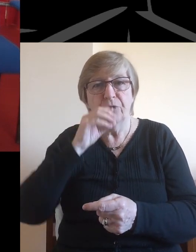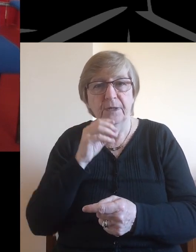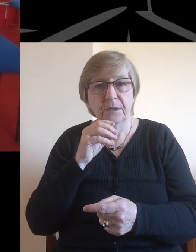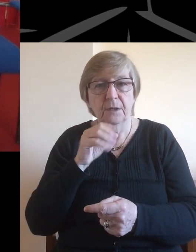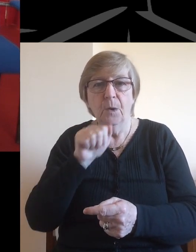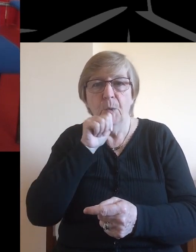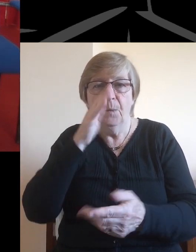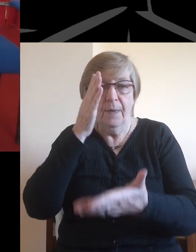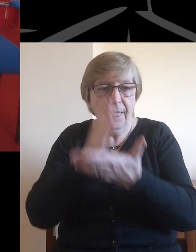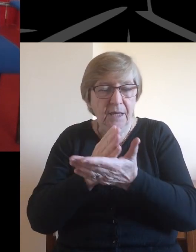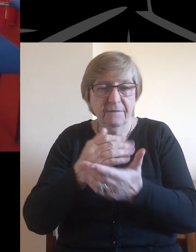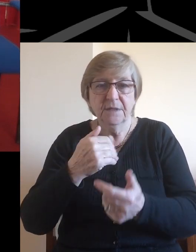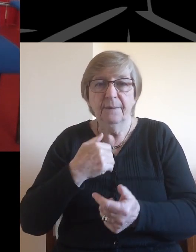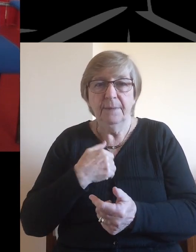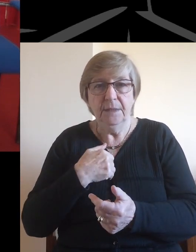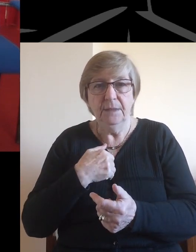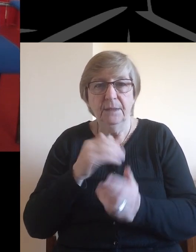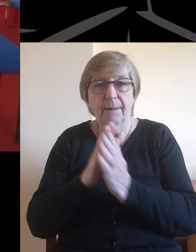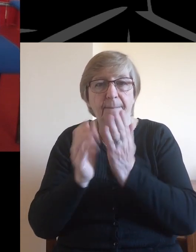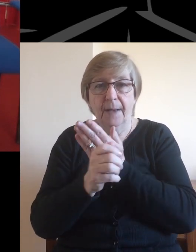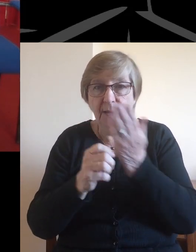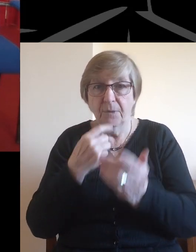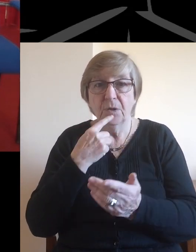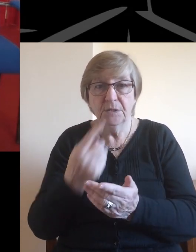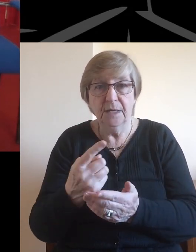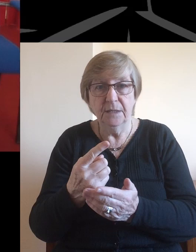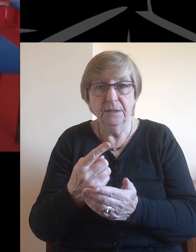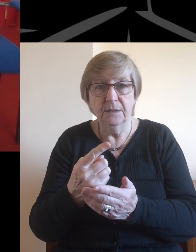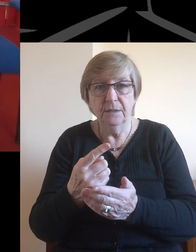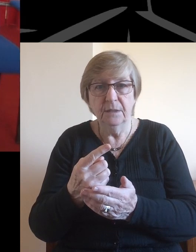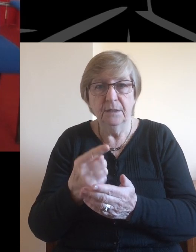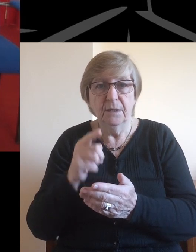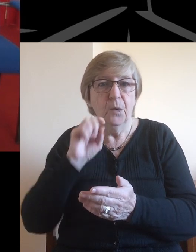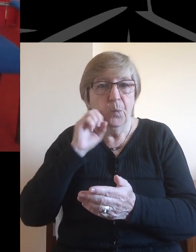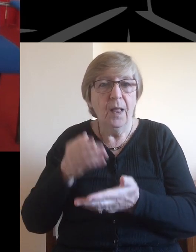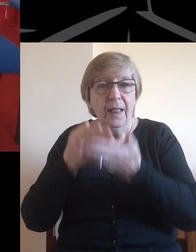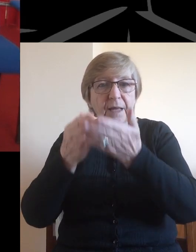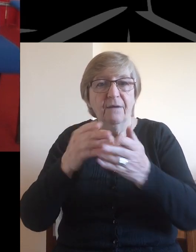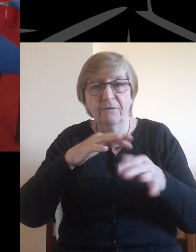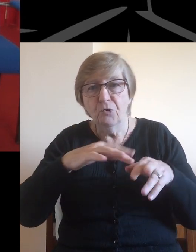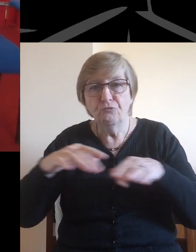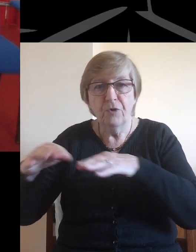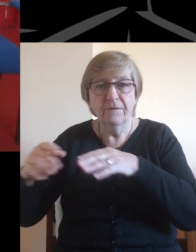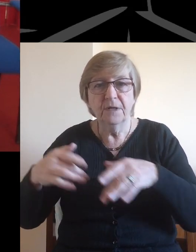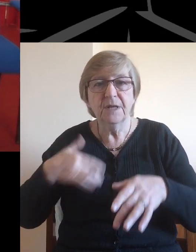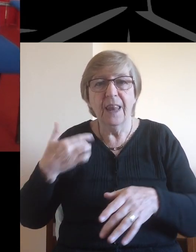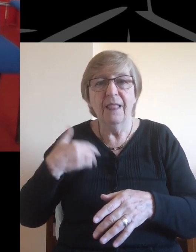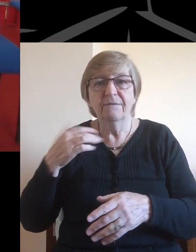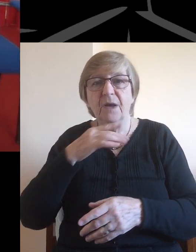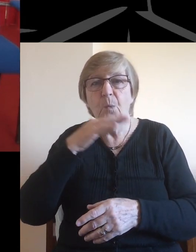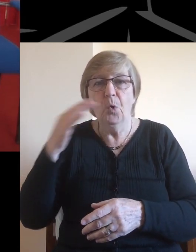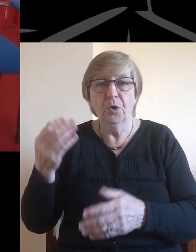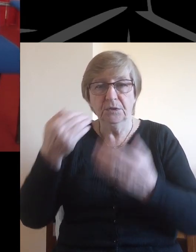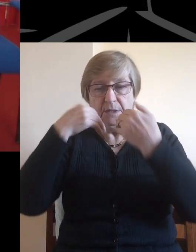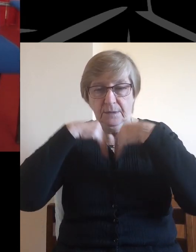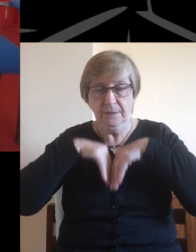believes in me, as Scripture has said, rivers of living water will flow from within them."